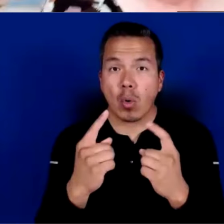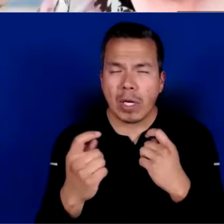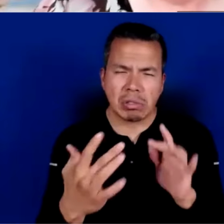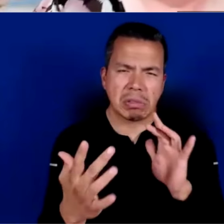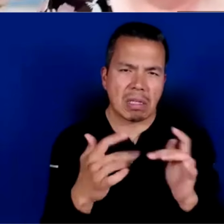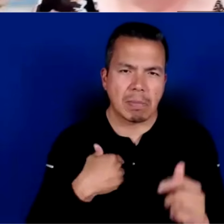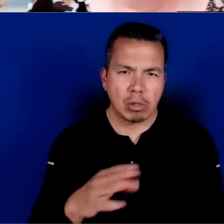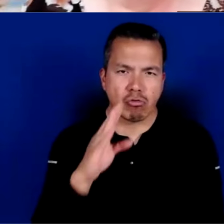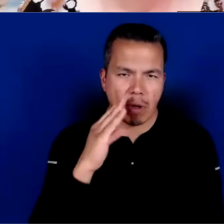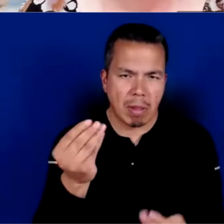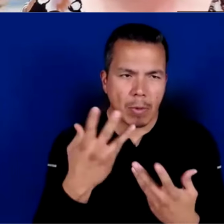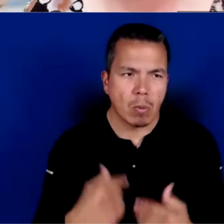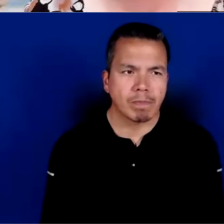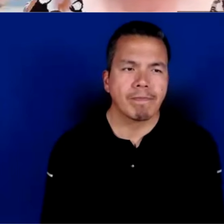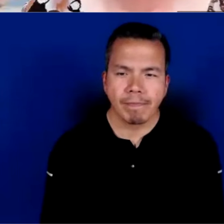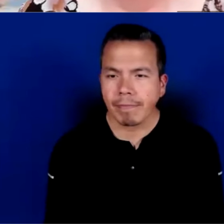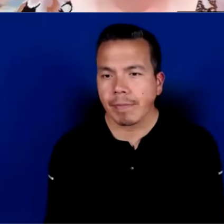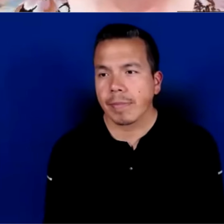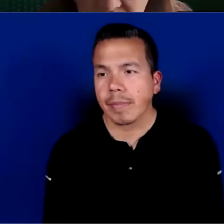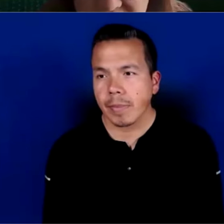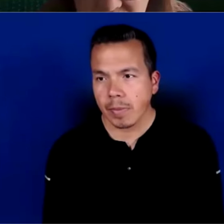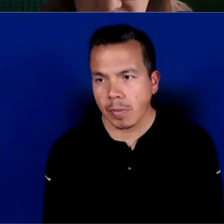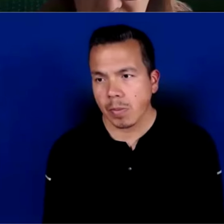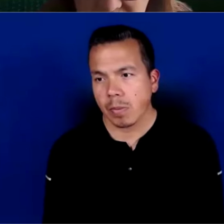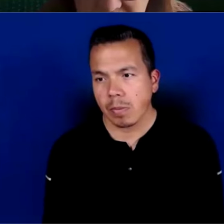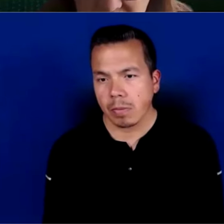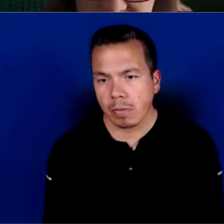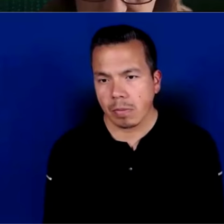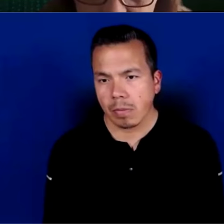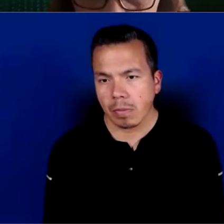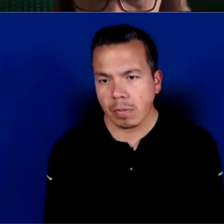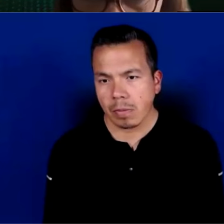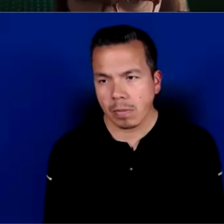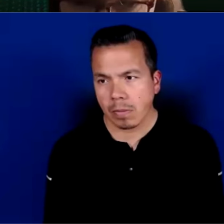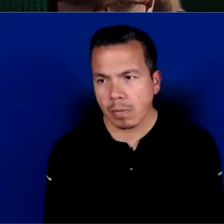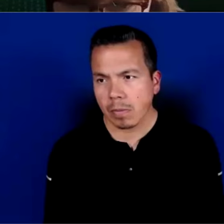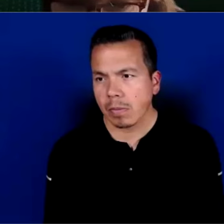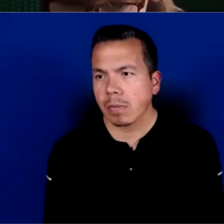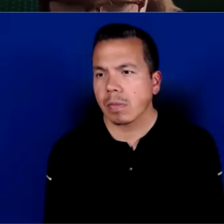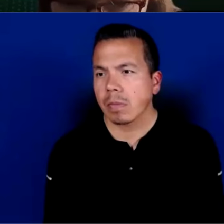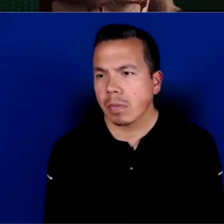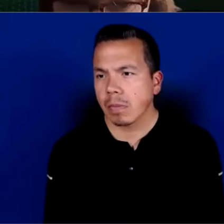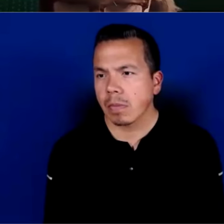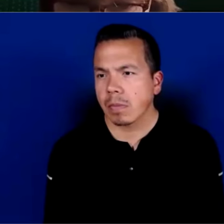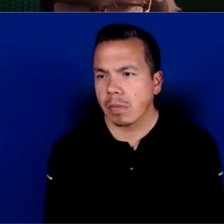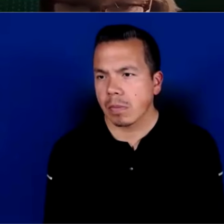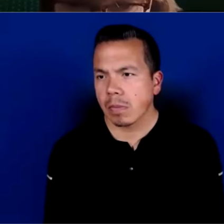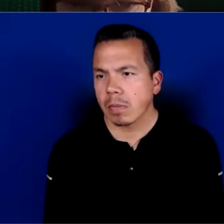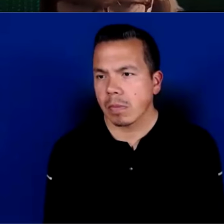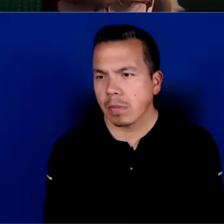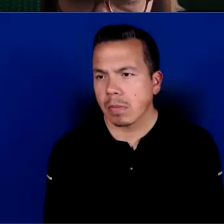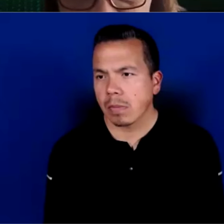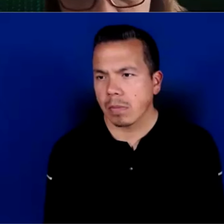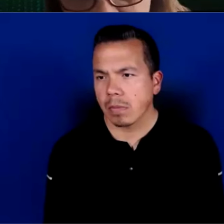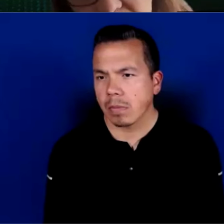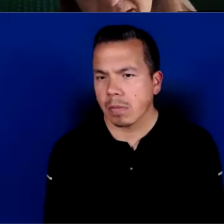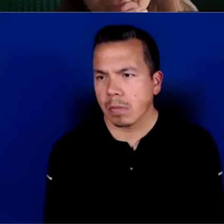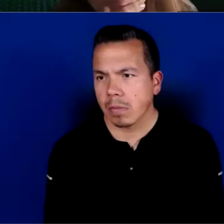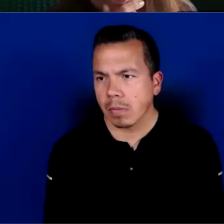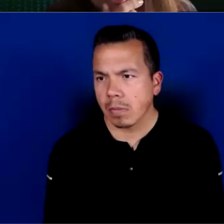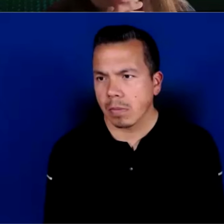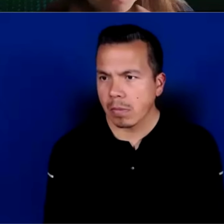know. Okay, that's the judgment question. I think that was in there twice. Do